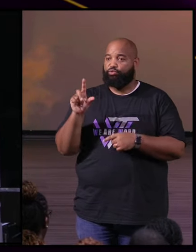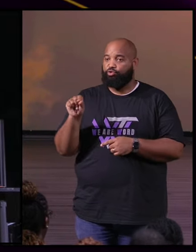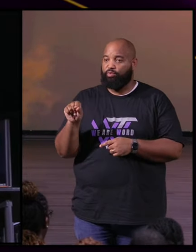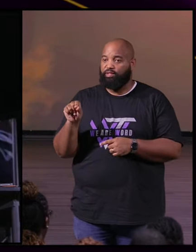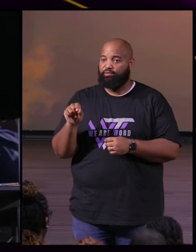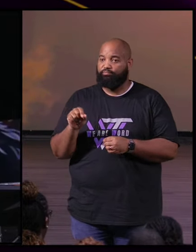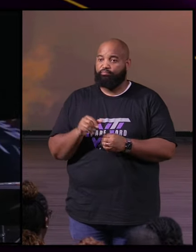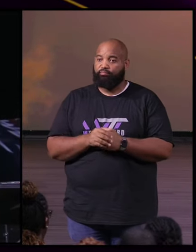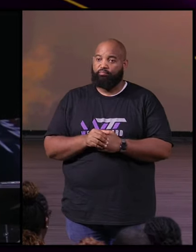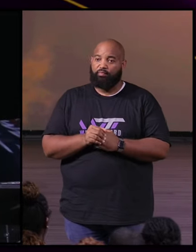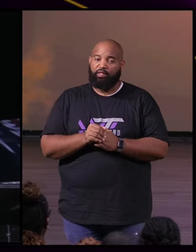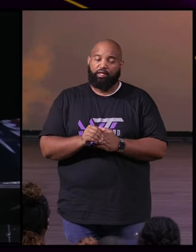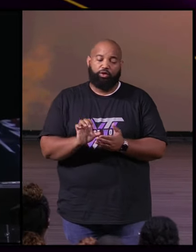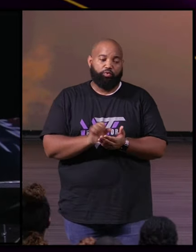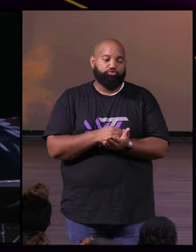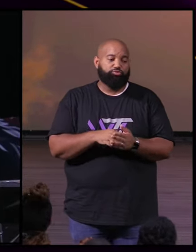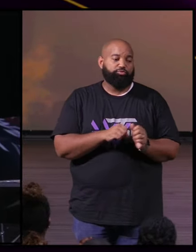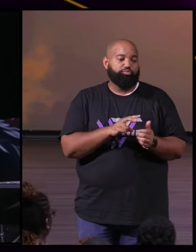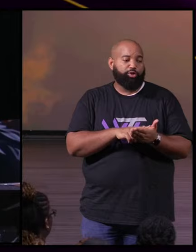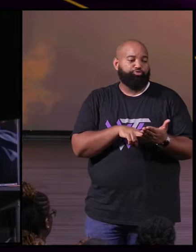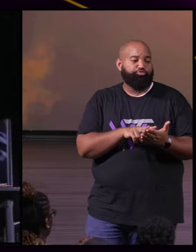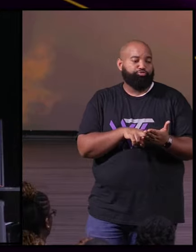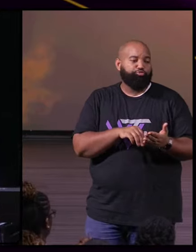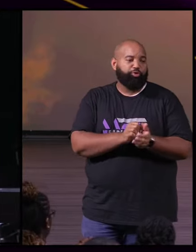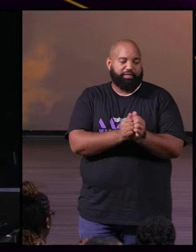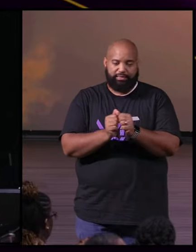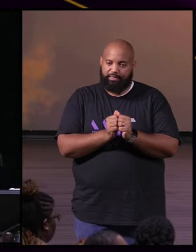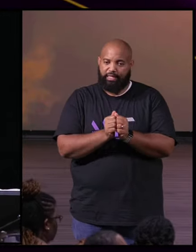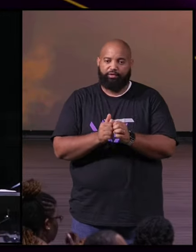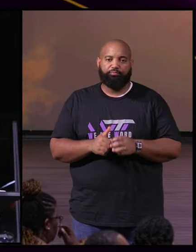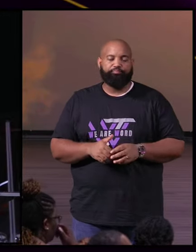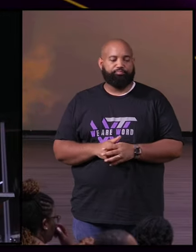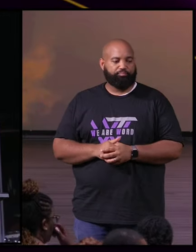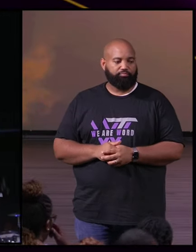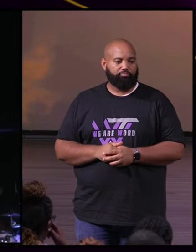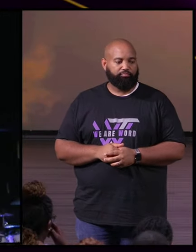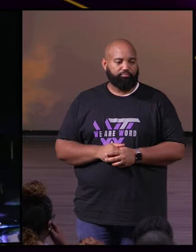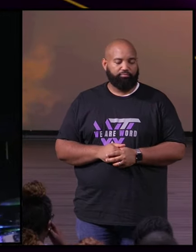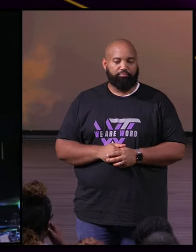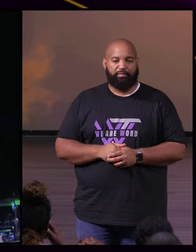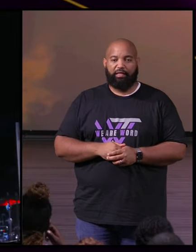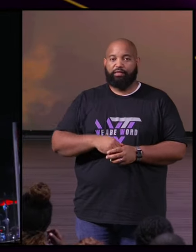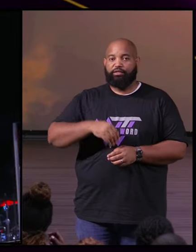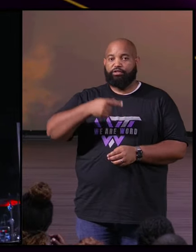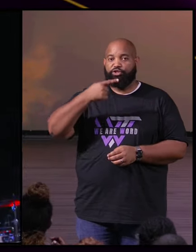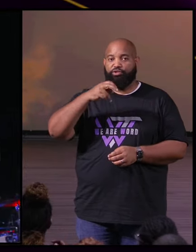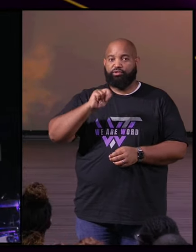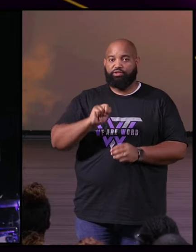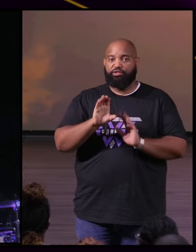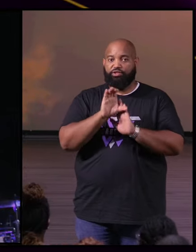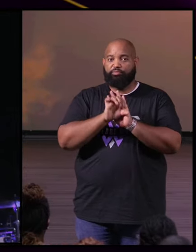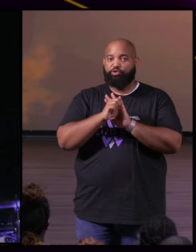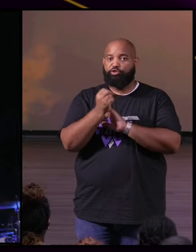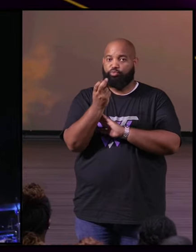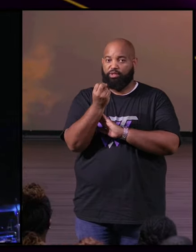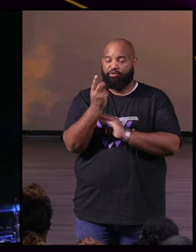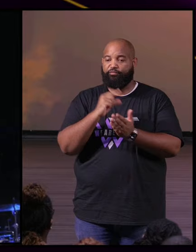you, and so I want us to read it all together in one voice. Genesis chapter